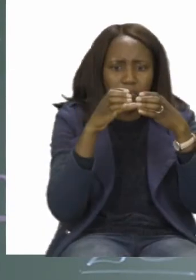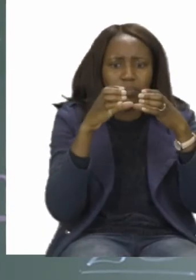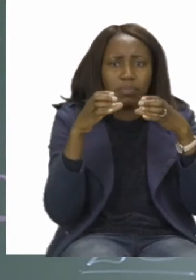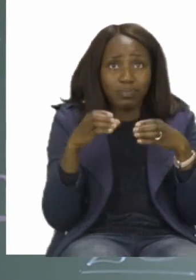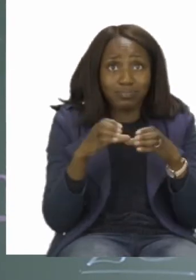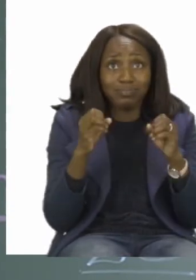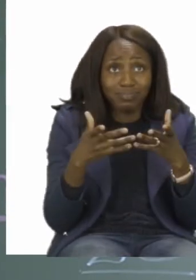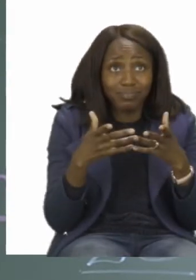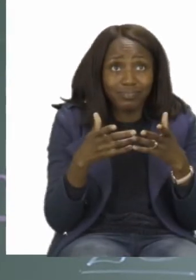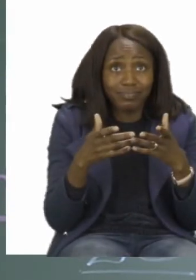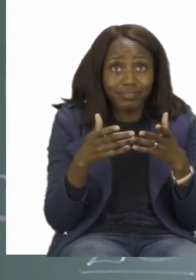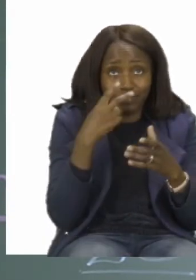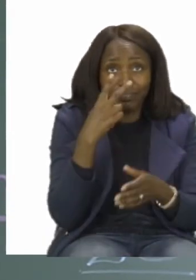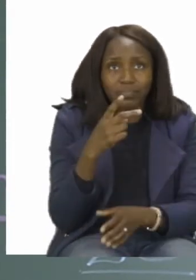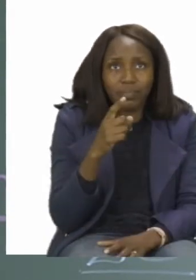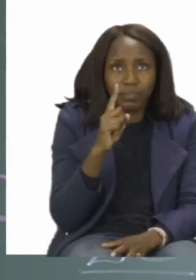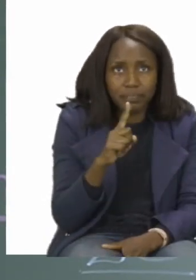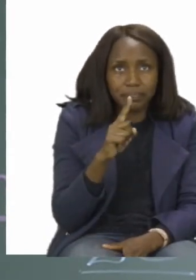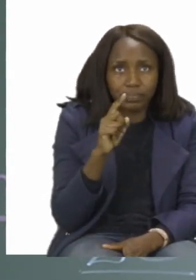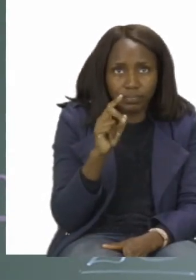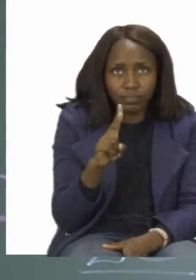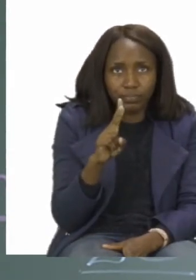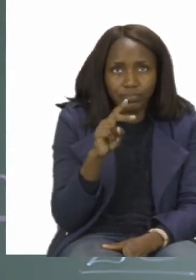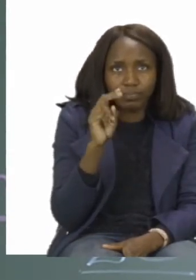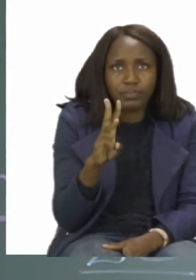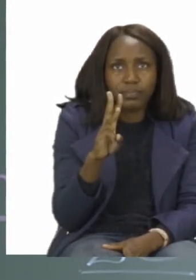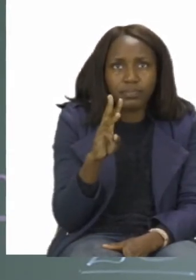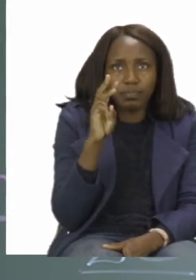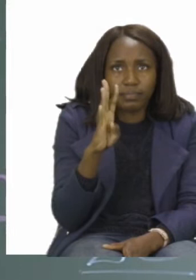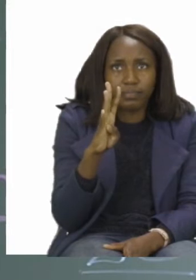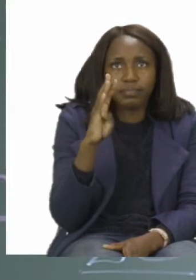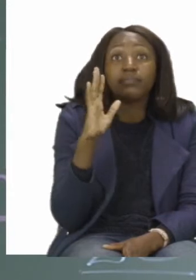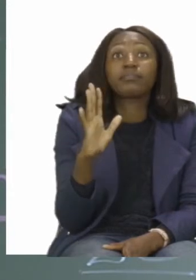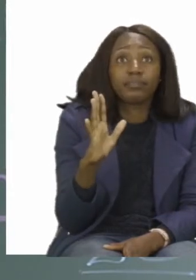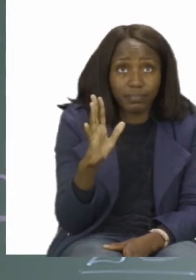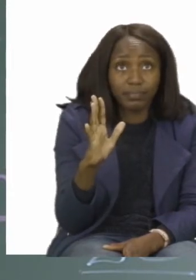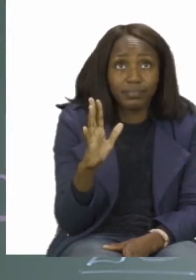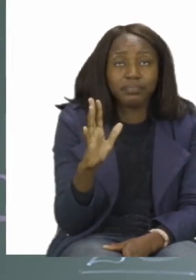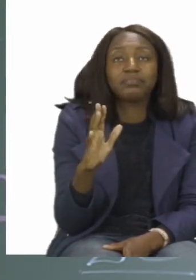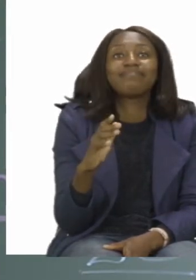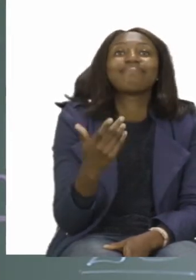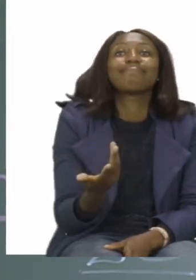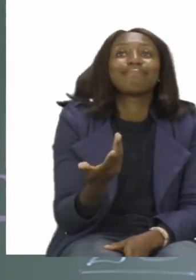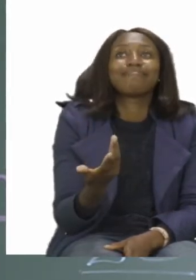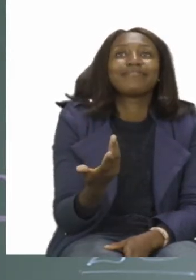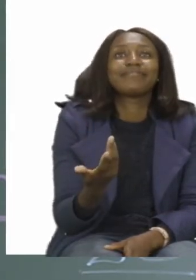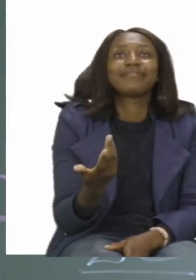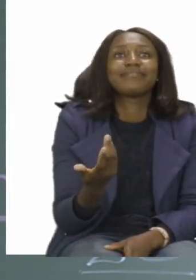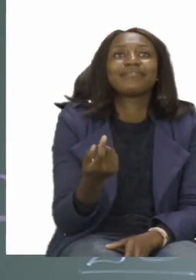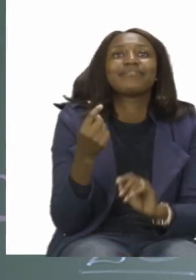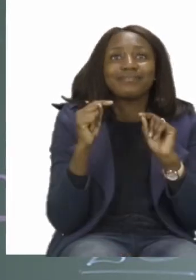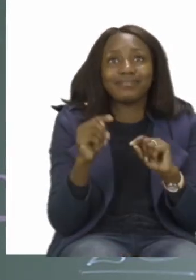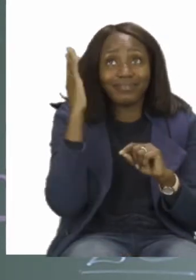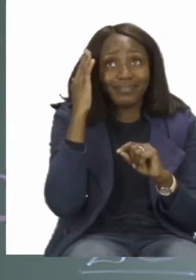do we have? Let's count. 1, 2, 3, 4, 5. So now